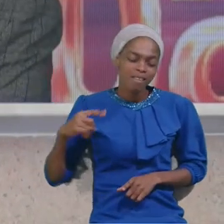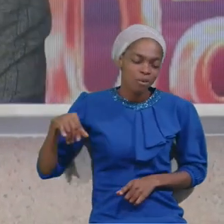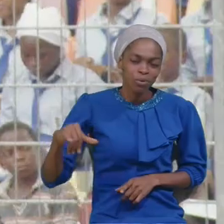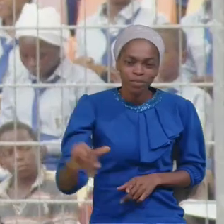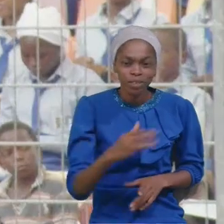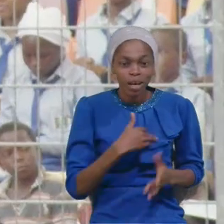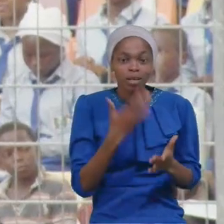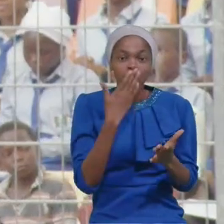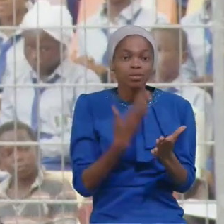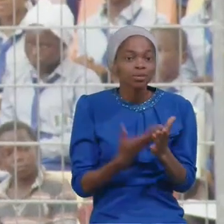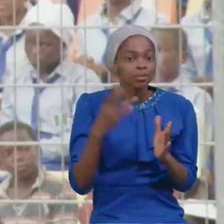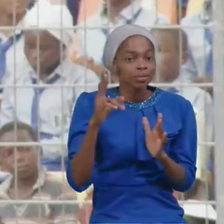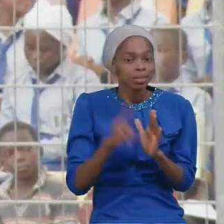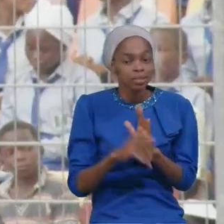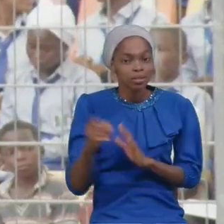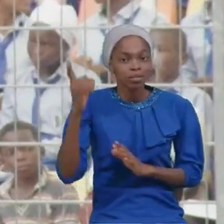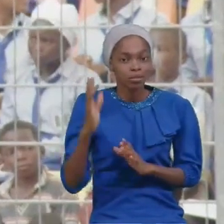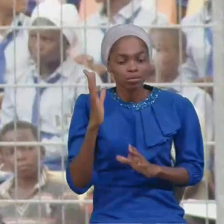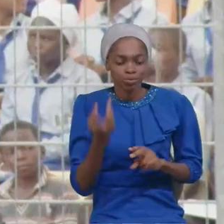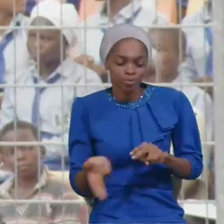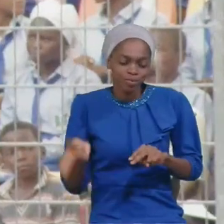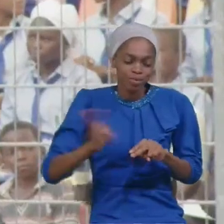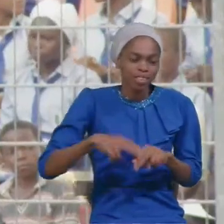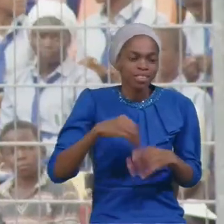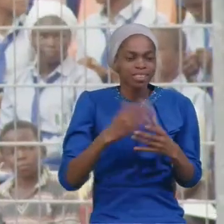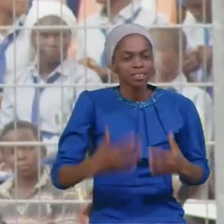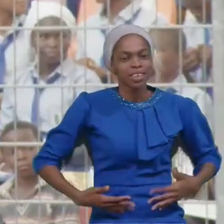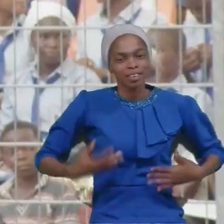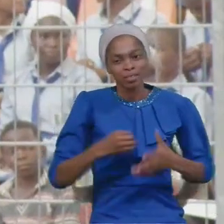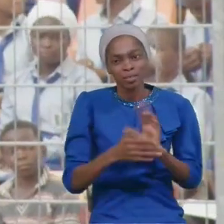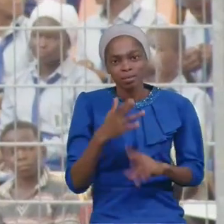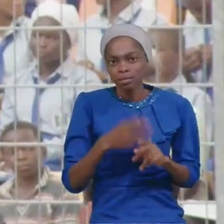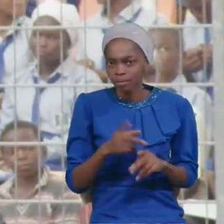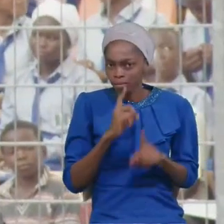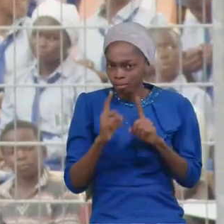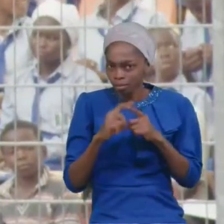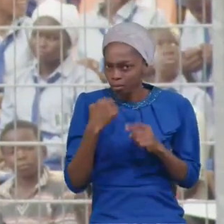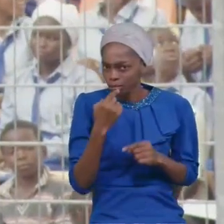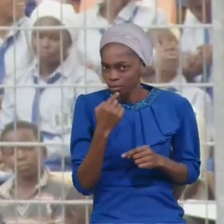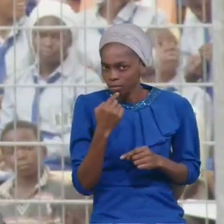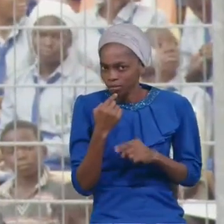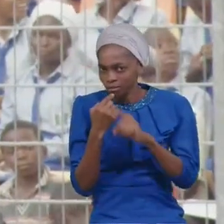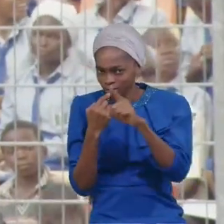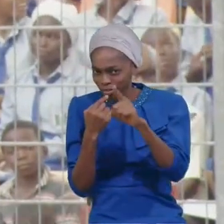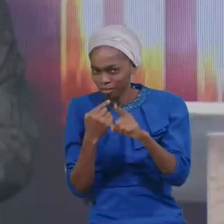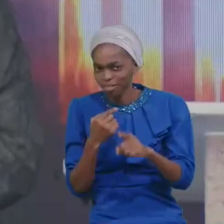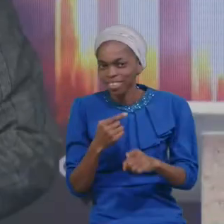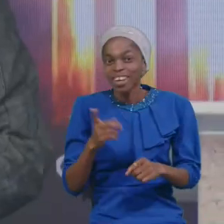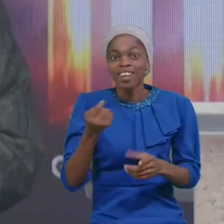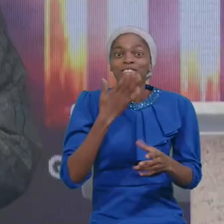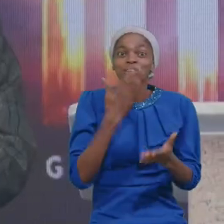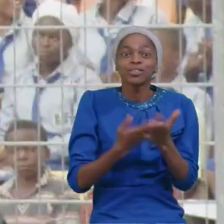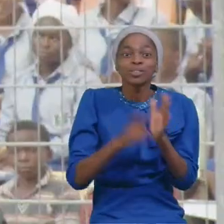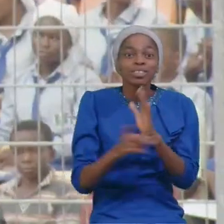somebody over there. I said the goodness of God will be flowing and growing in your life